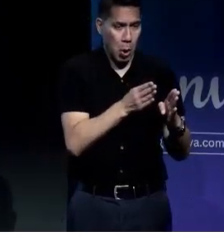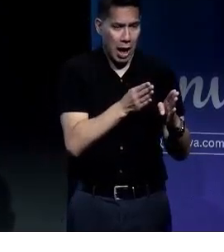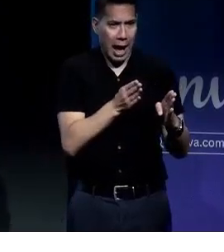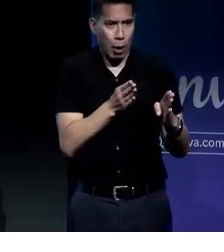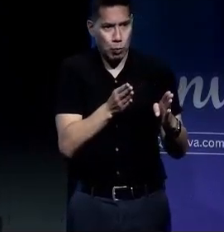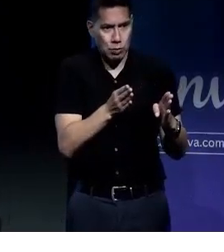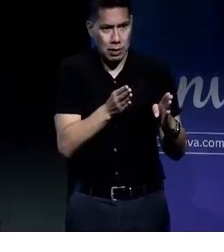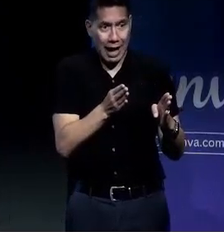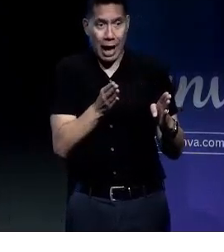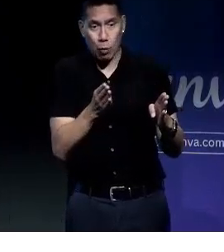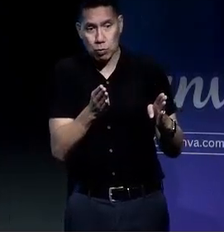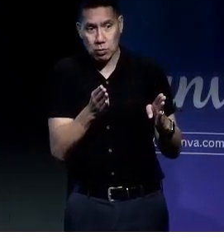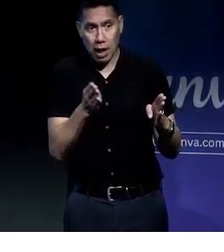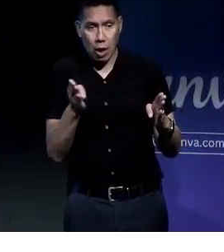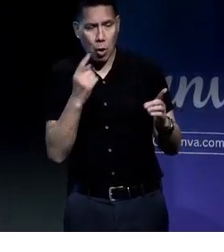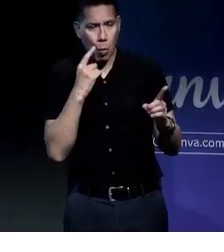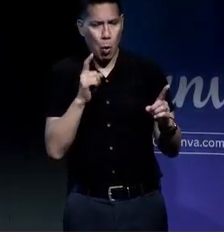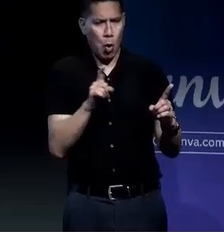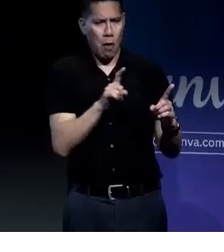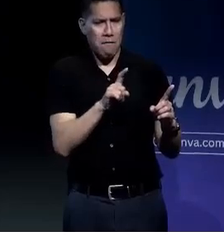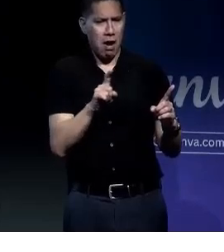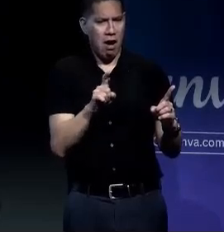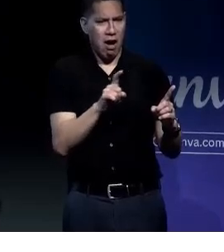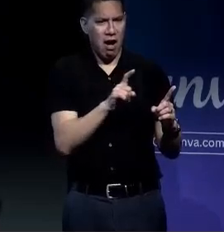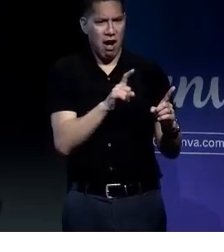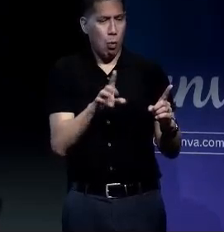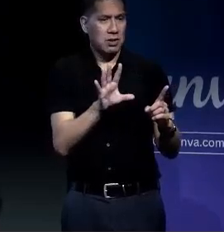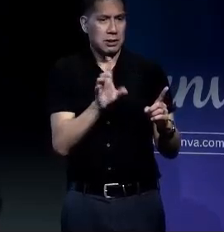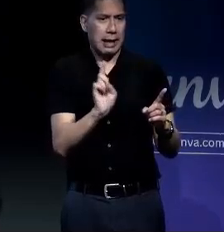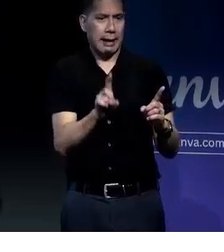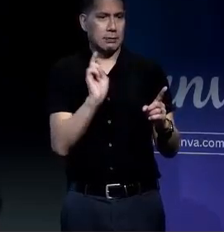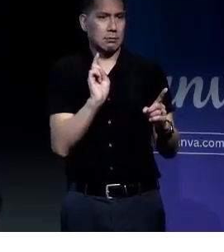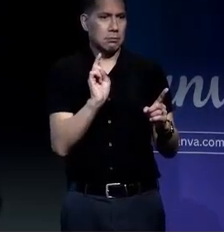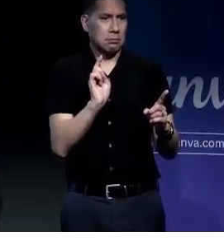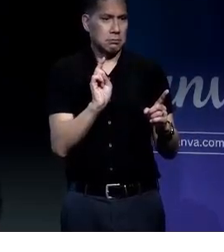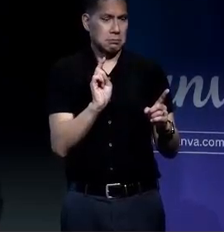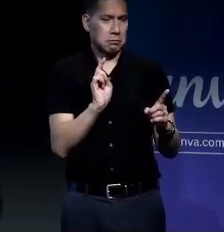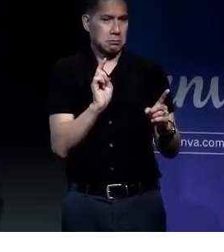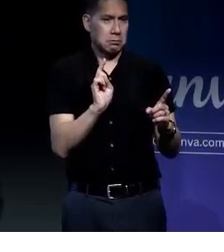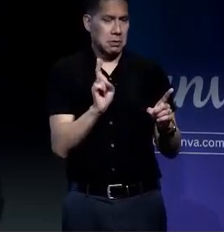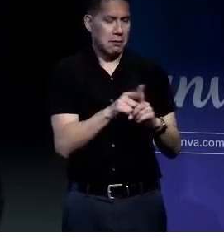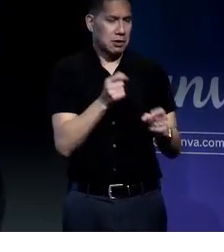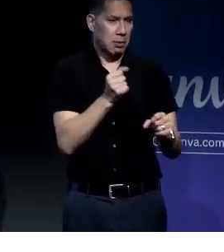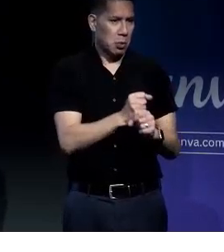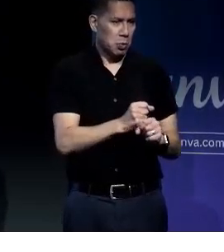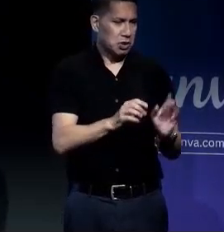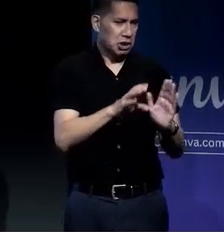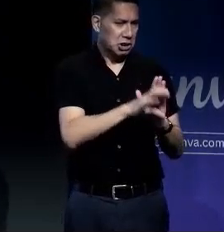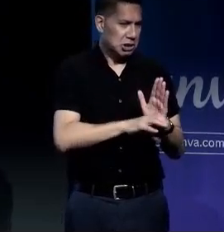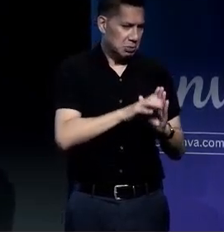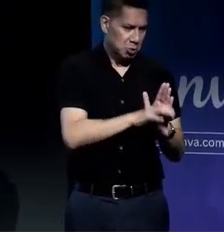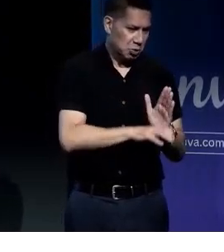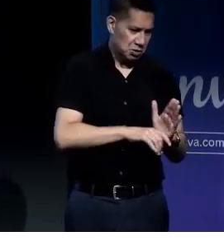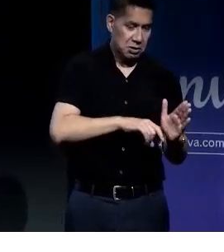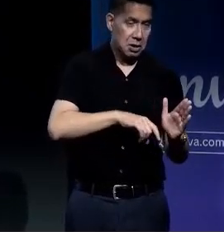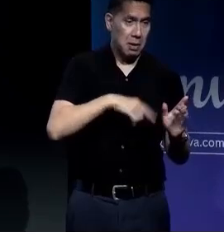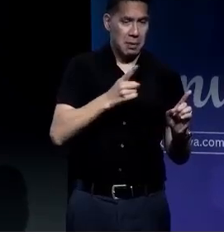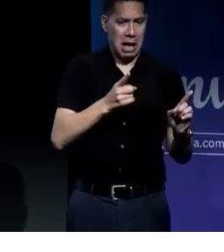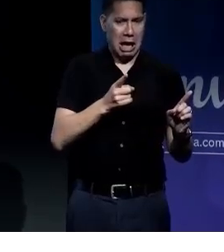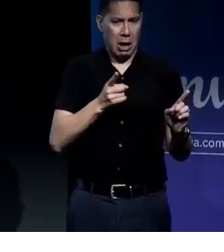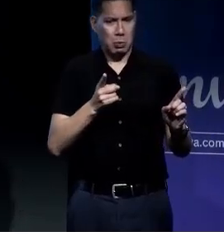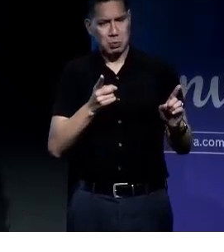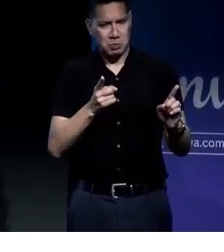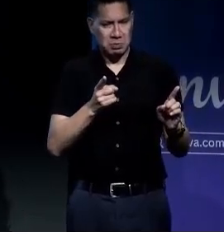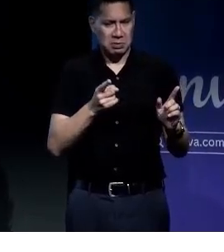potentially if I need a hover state or a selected state if I'm doing designing for desktop. I might go out another